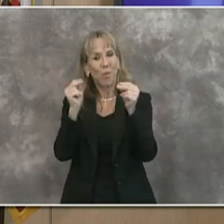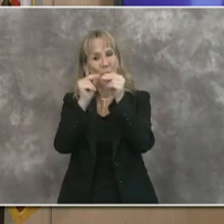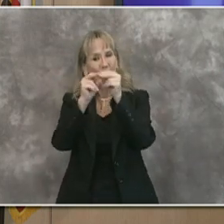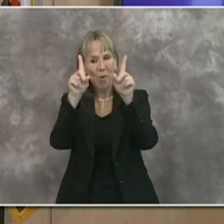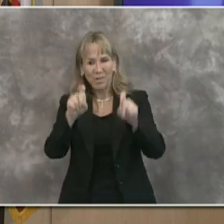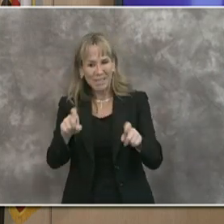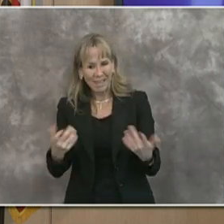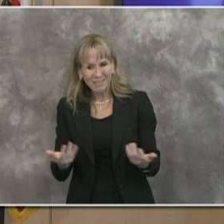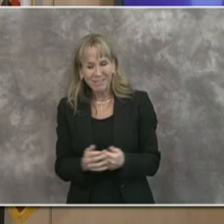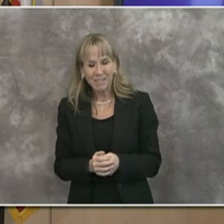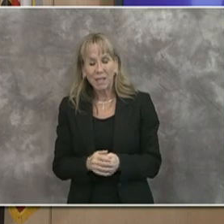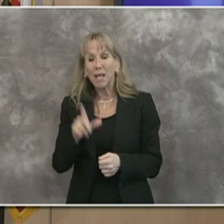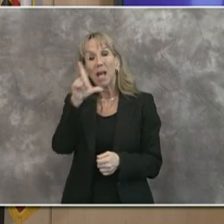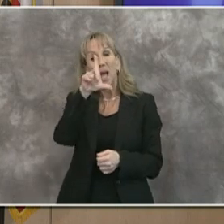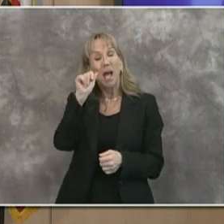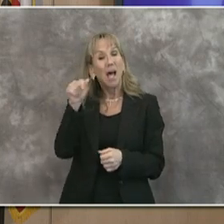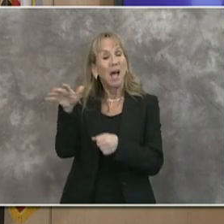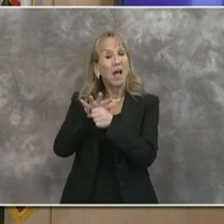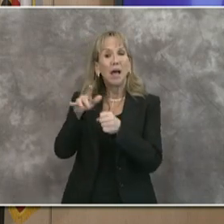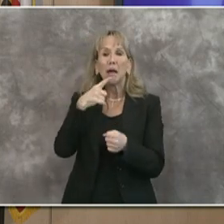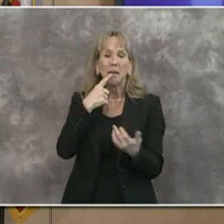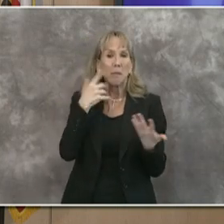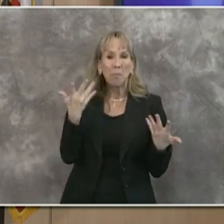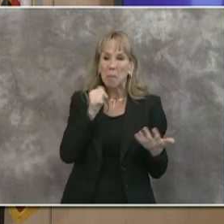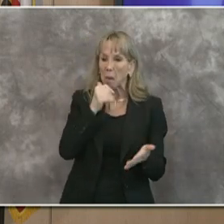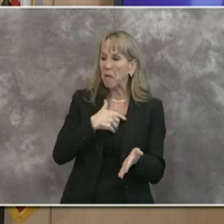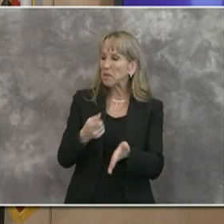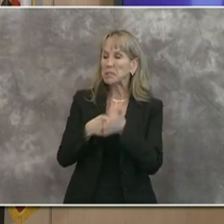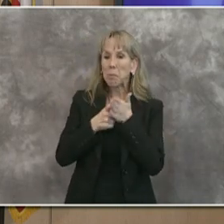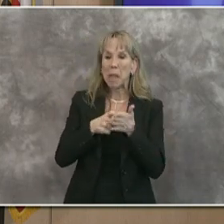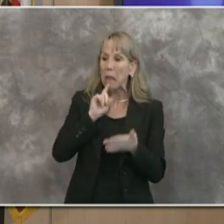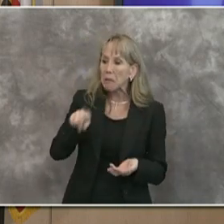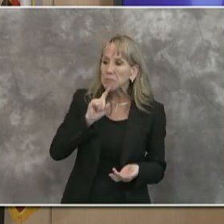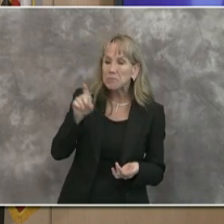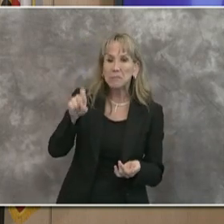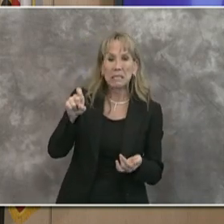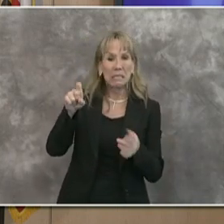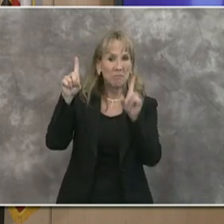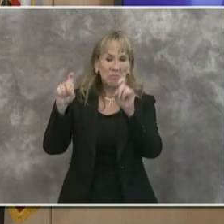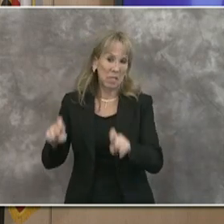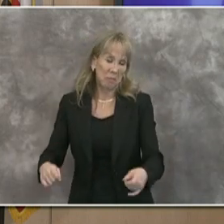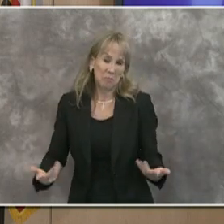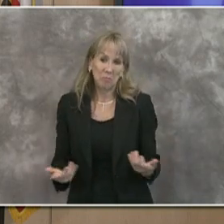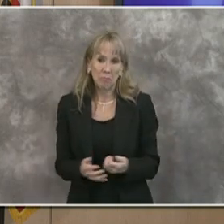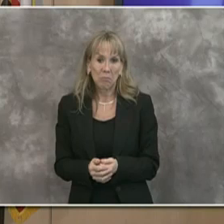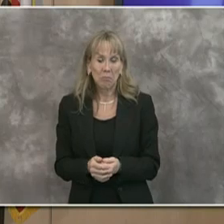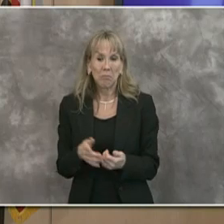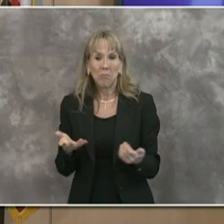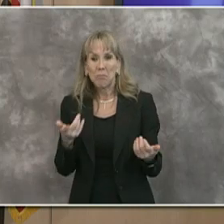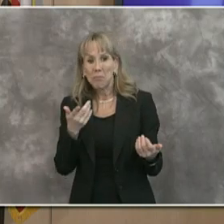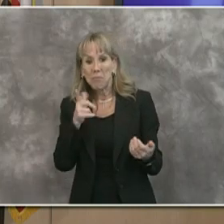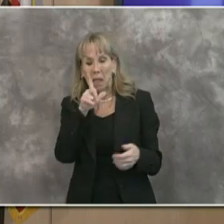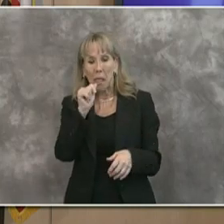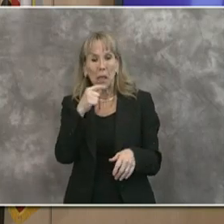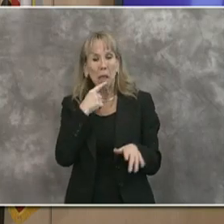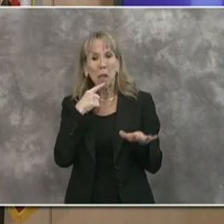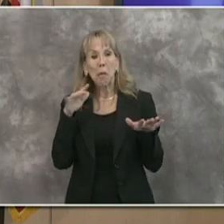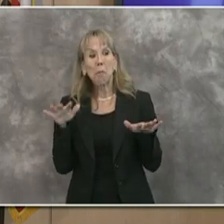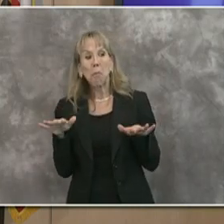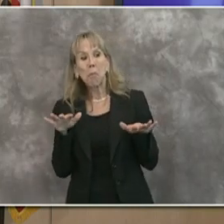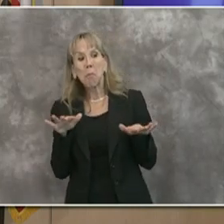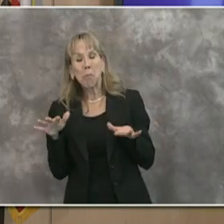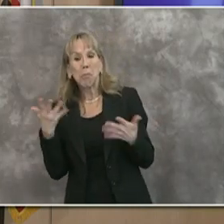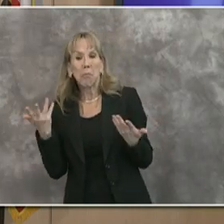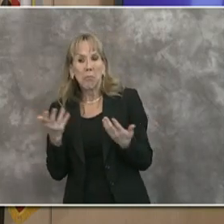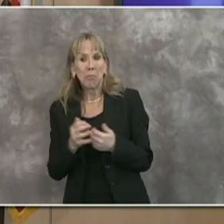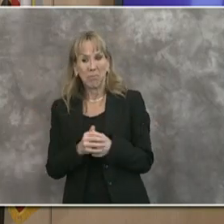Los Angeles has said that there's just not the demand for tests that they kind of thought that there might